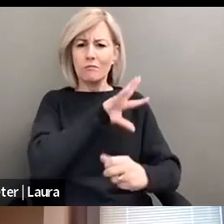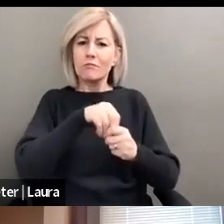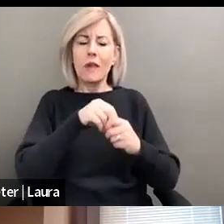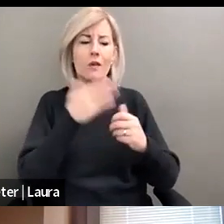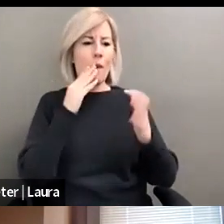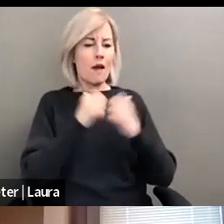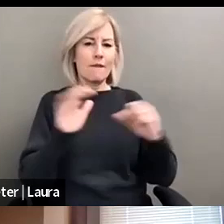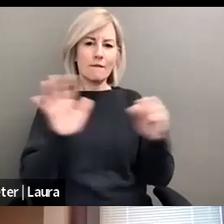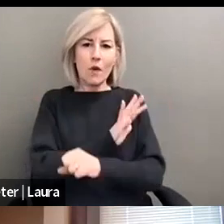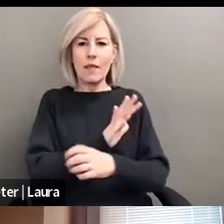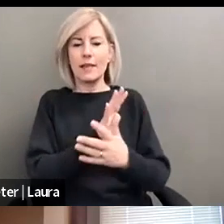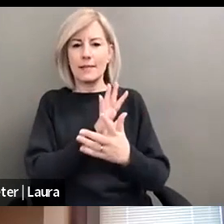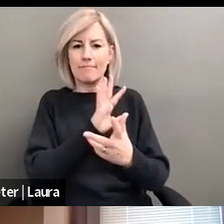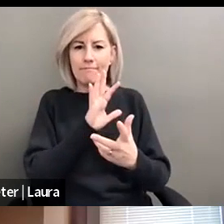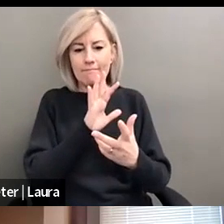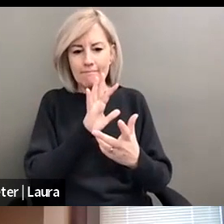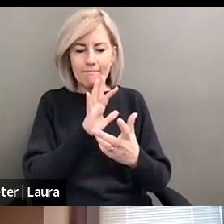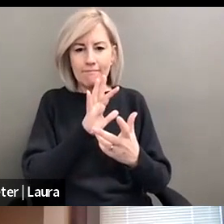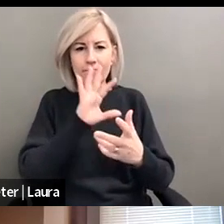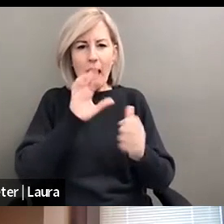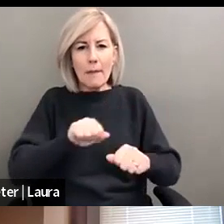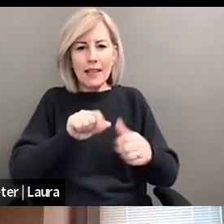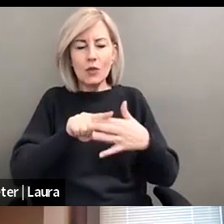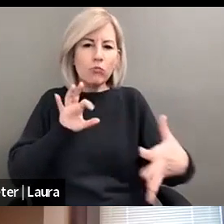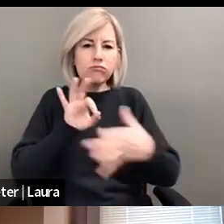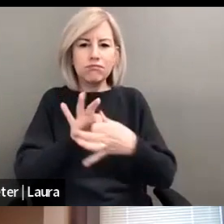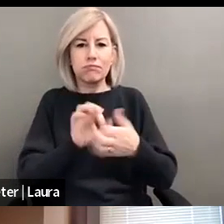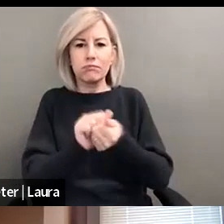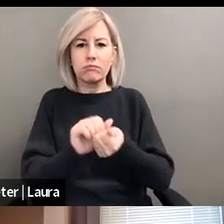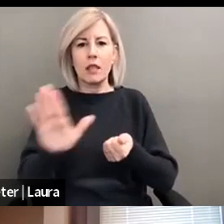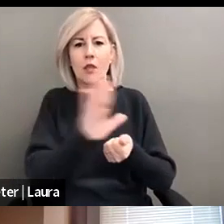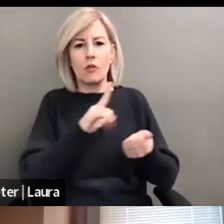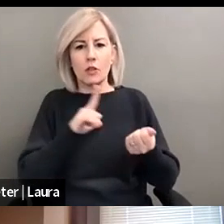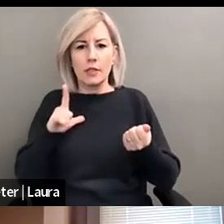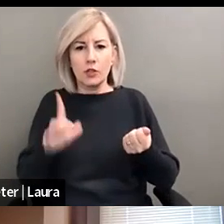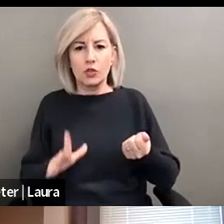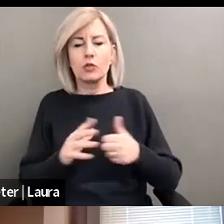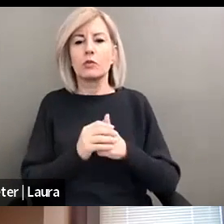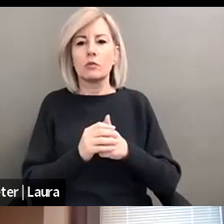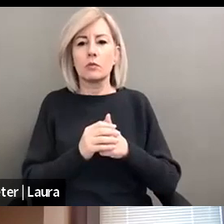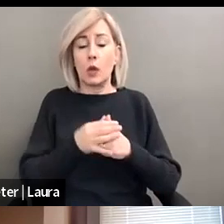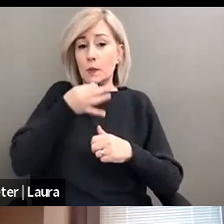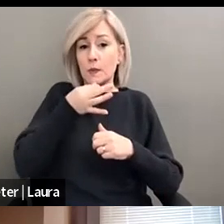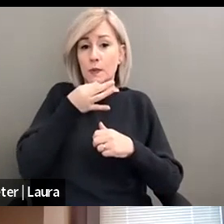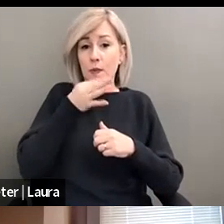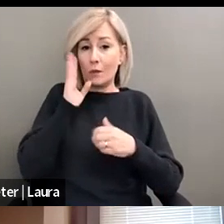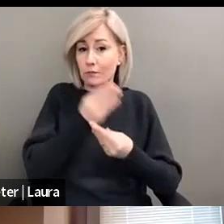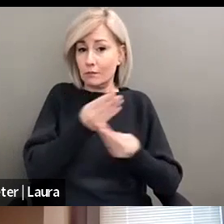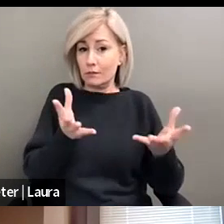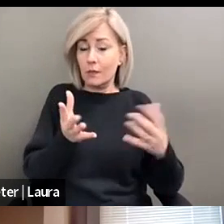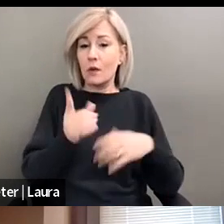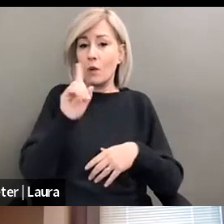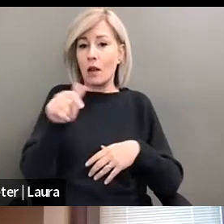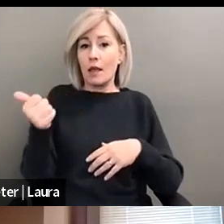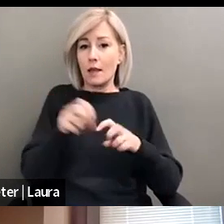and fully activate their ability to connect with all of their legislators. So coming up soon, I do want to tell you about one other